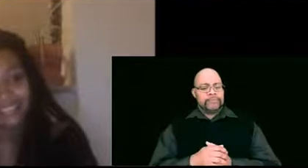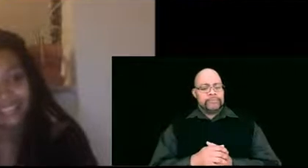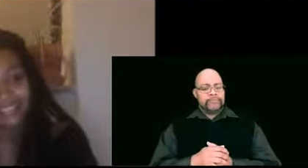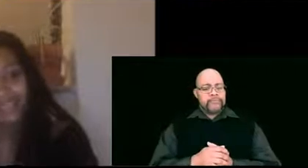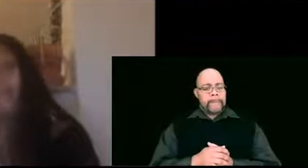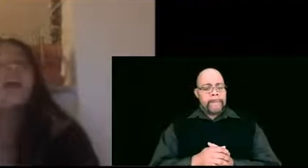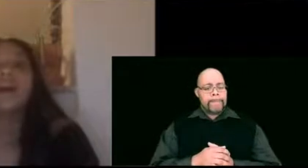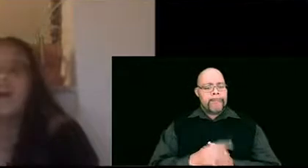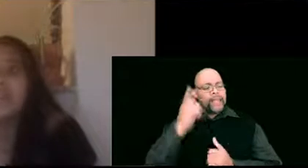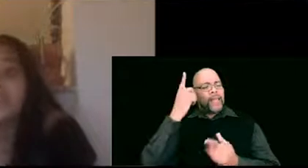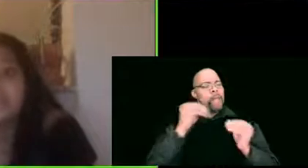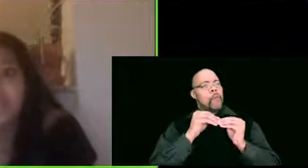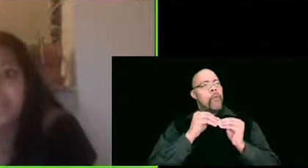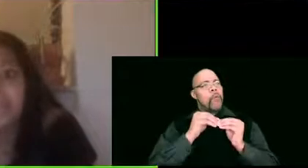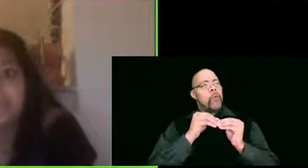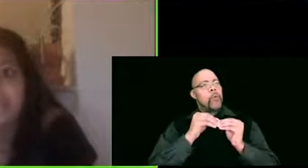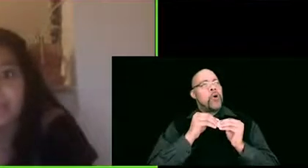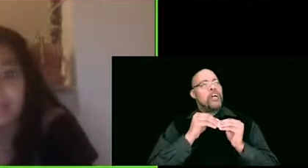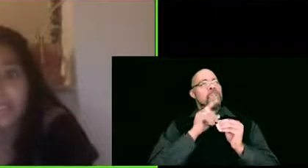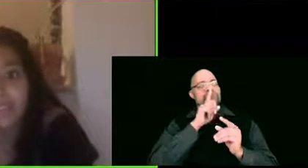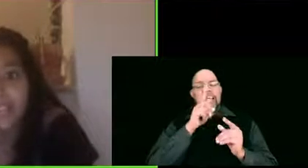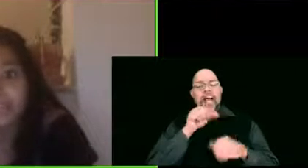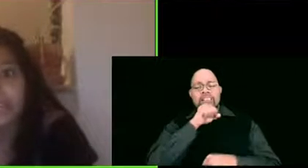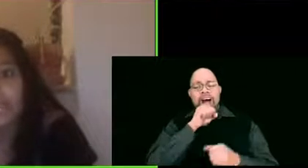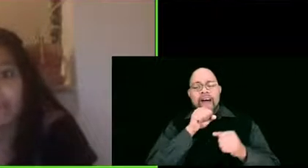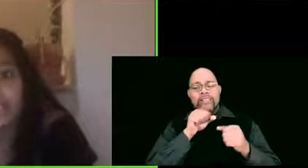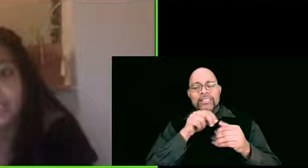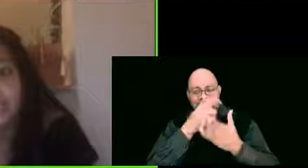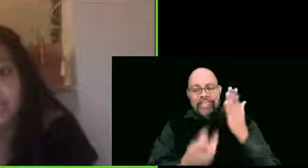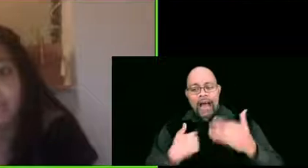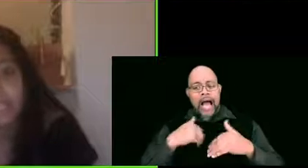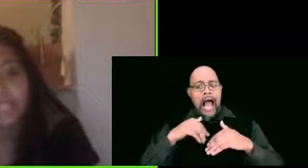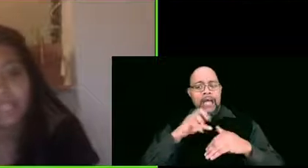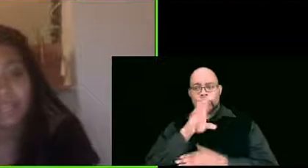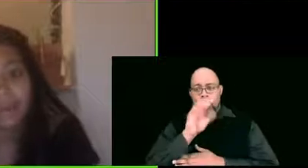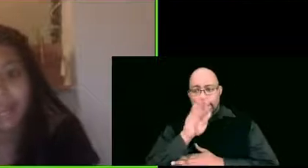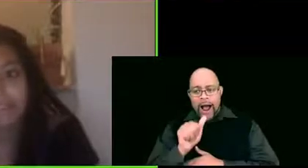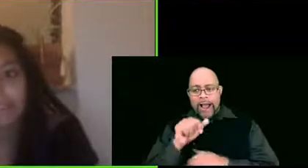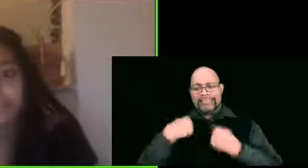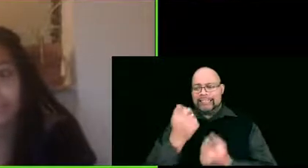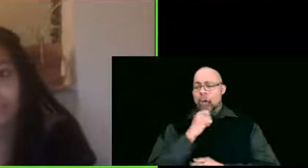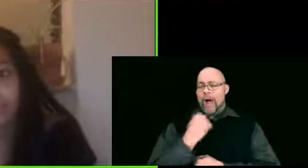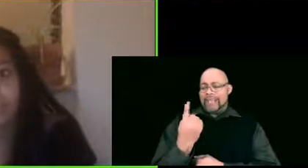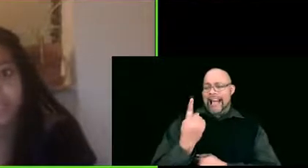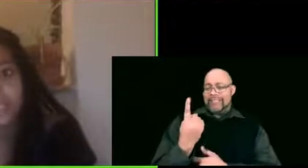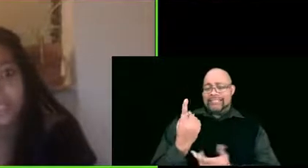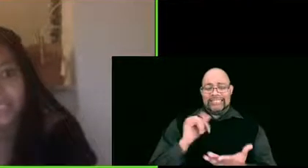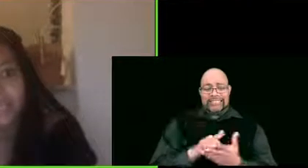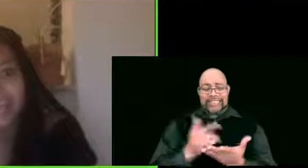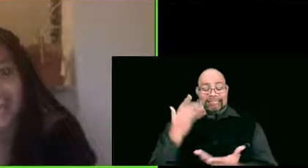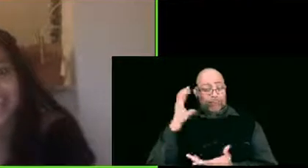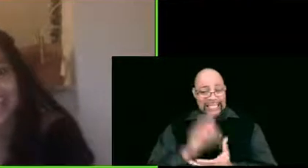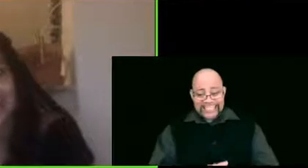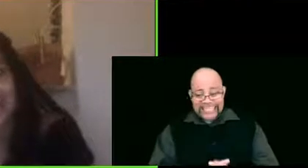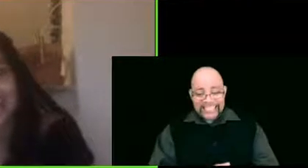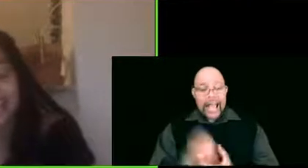else? I think more than anything, it was my love of diving. I've been scuba diving since I was about 11, which is